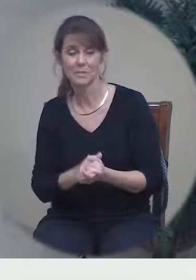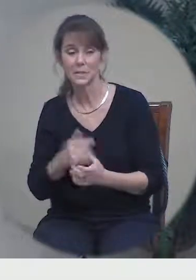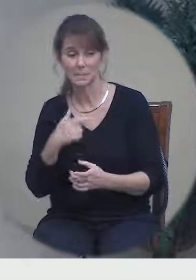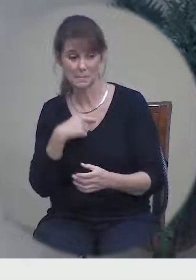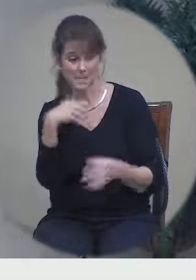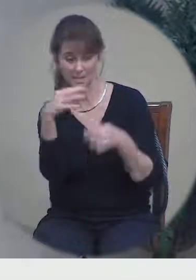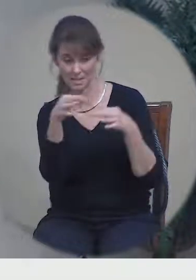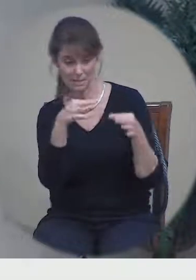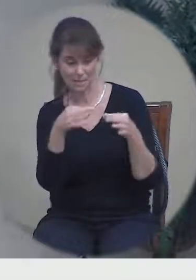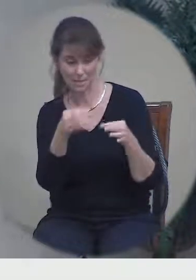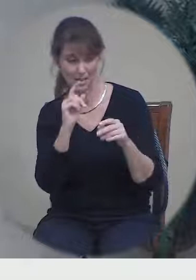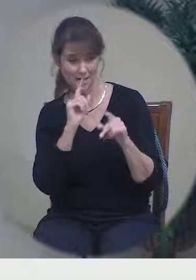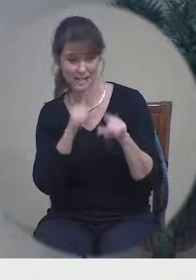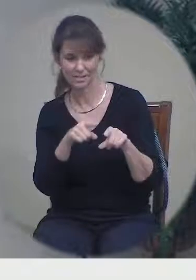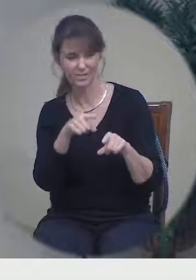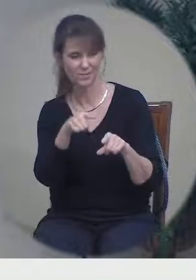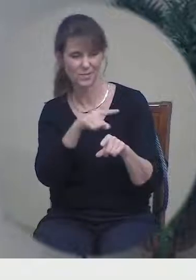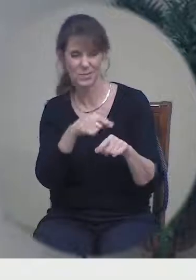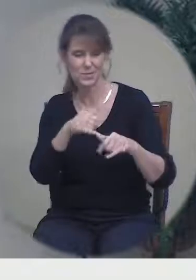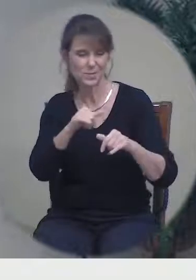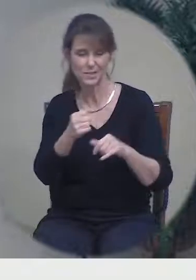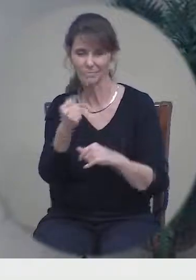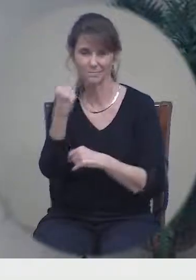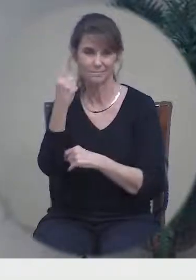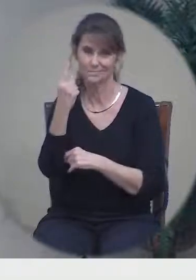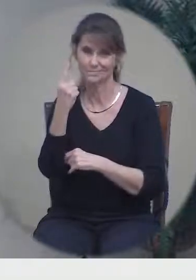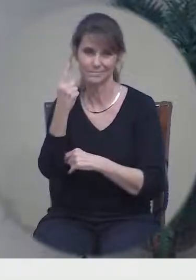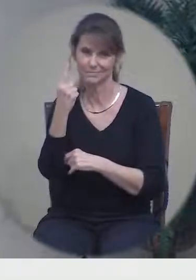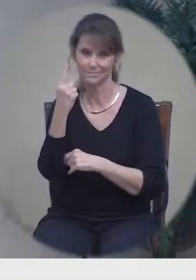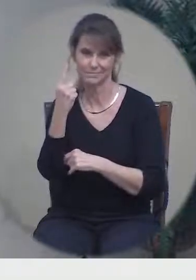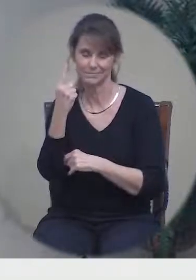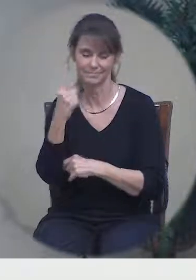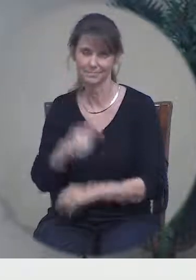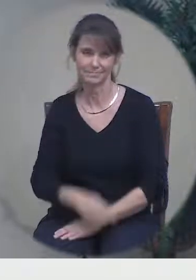explained it to you to some degree. And so,